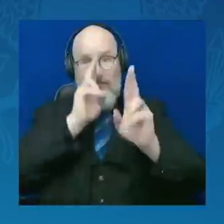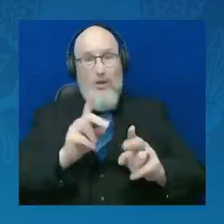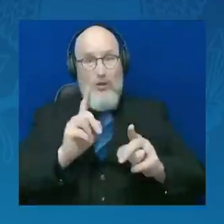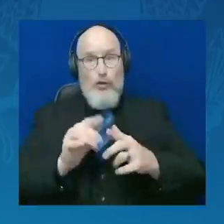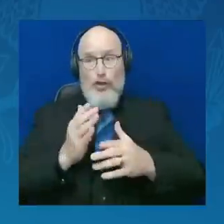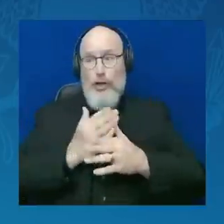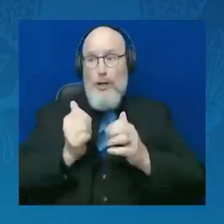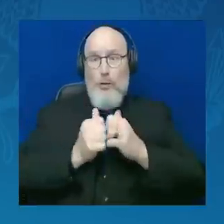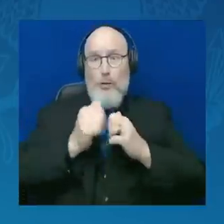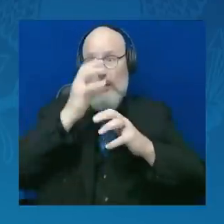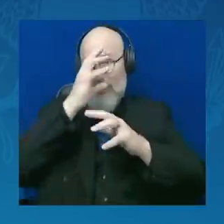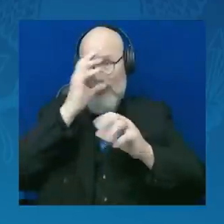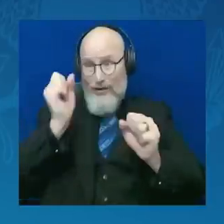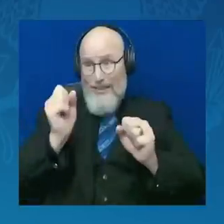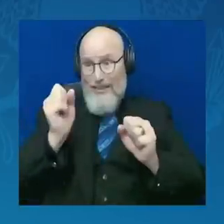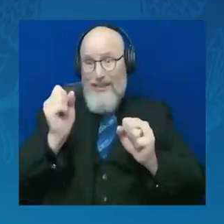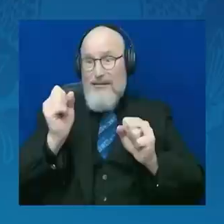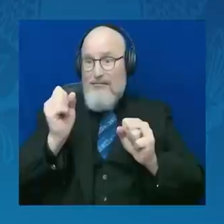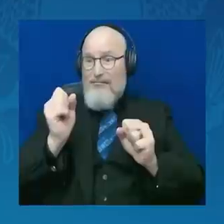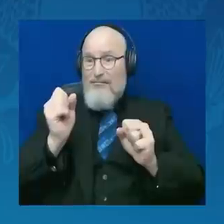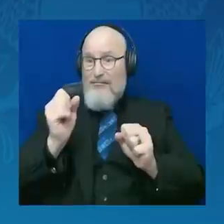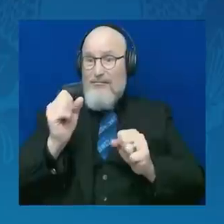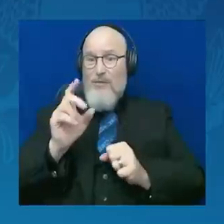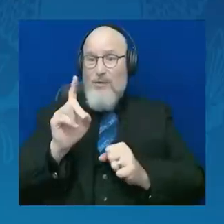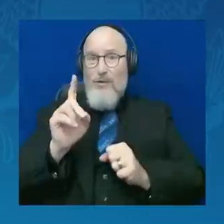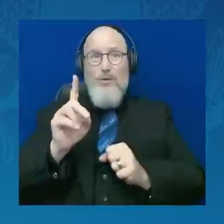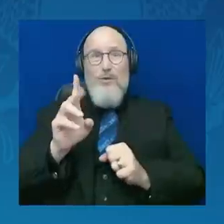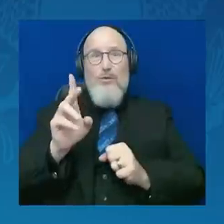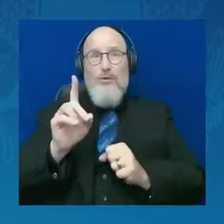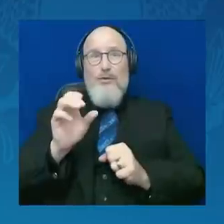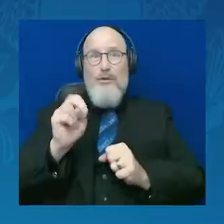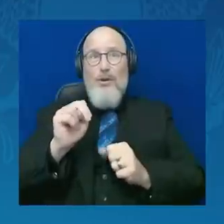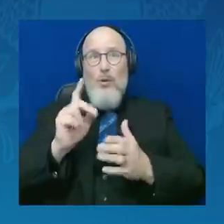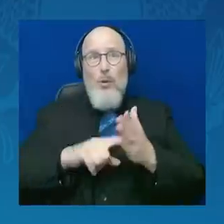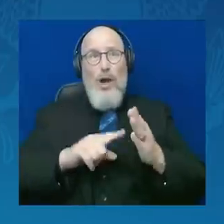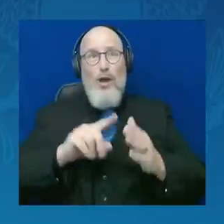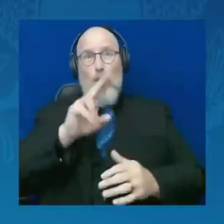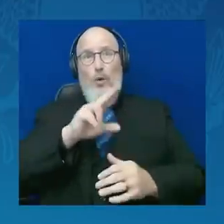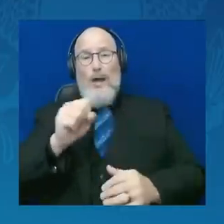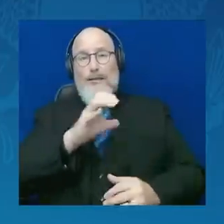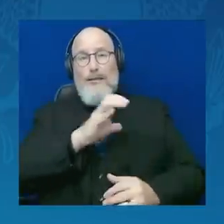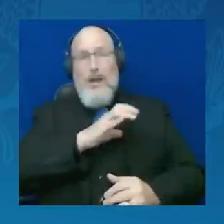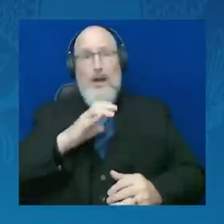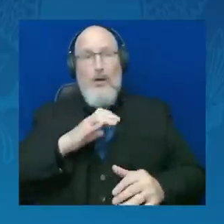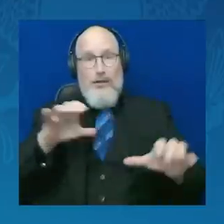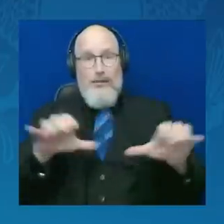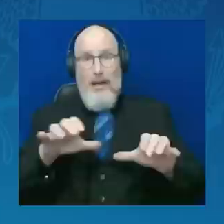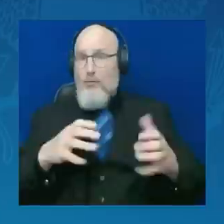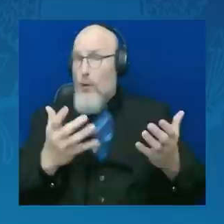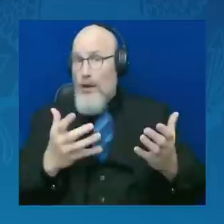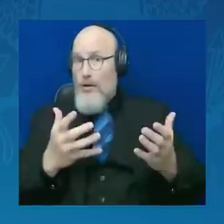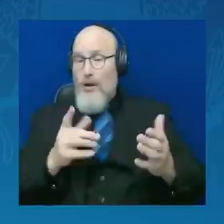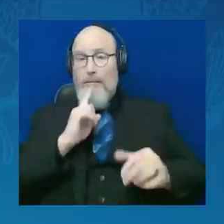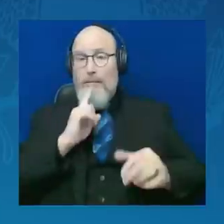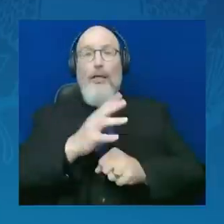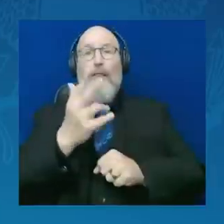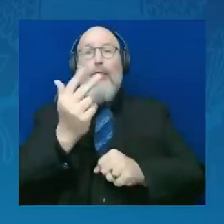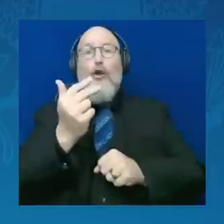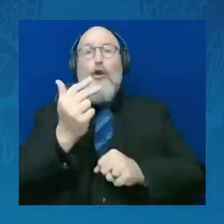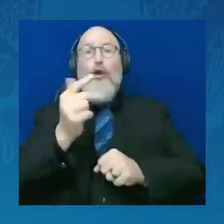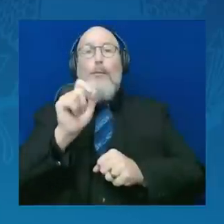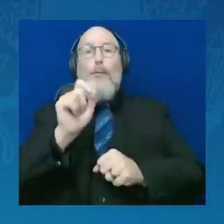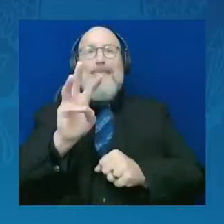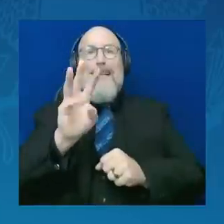our United States Congress has done, which is there is a commitment now of $13.6 billion